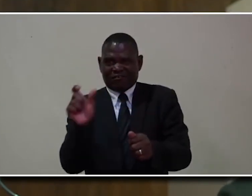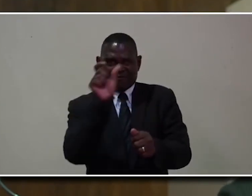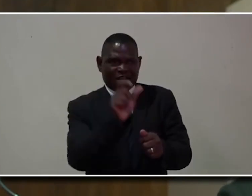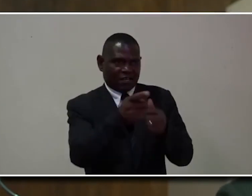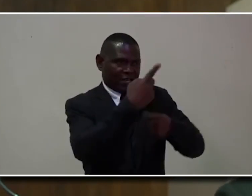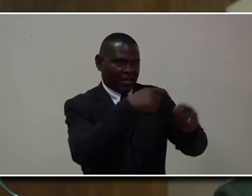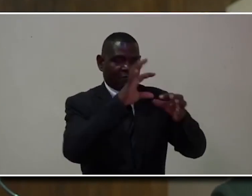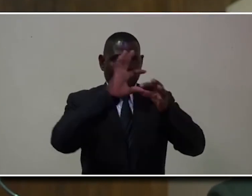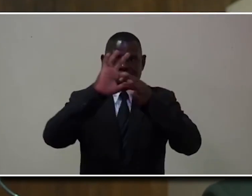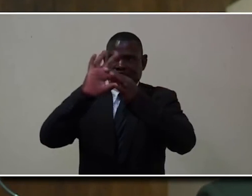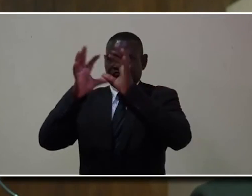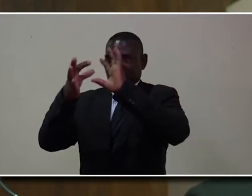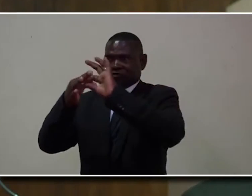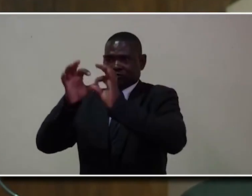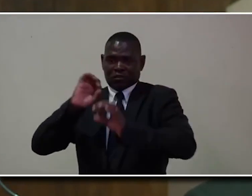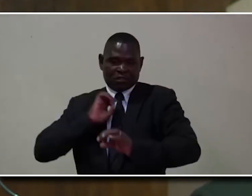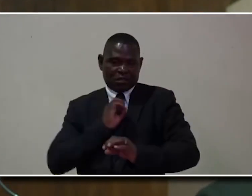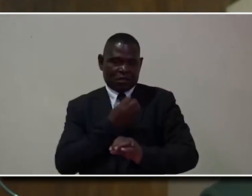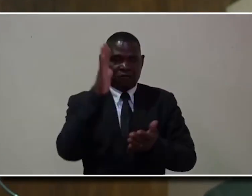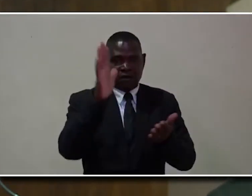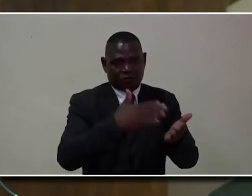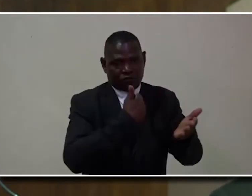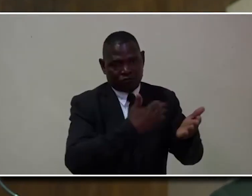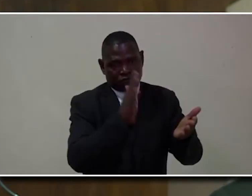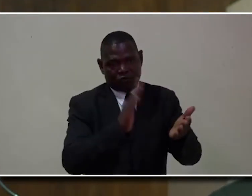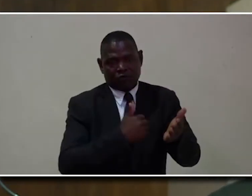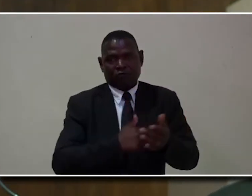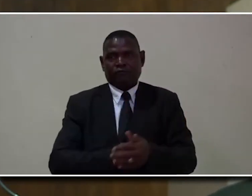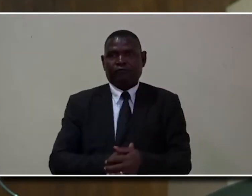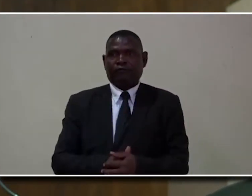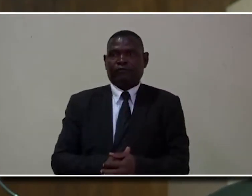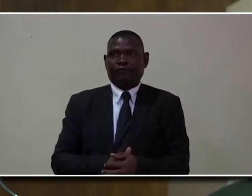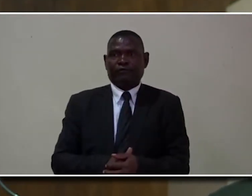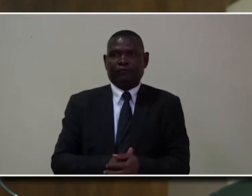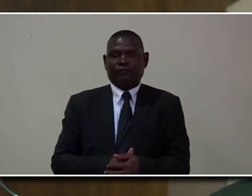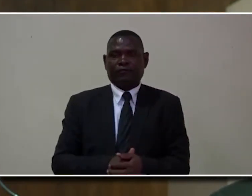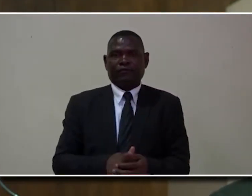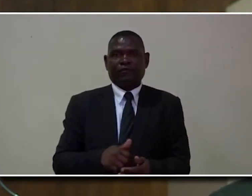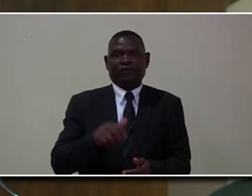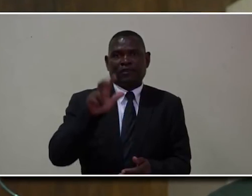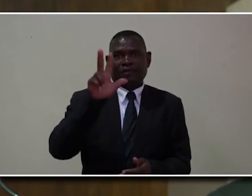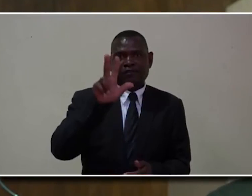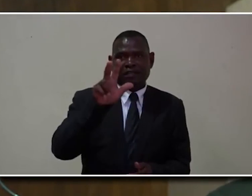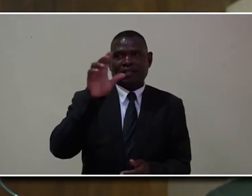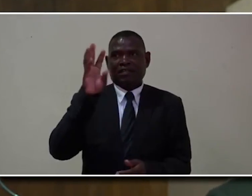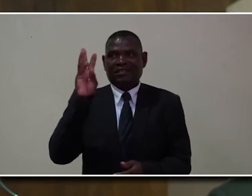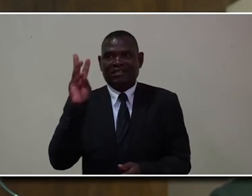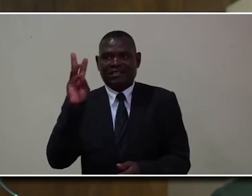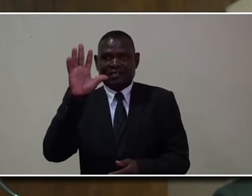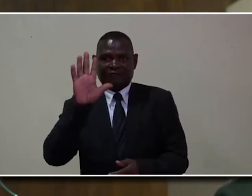ndi idzani nonse tizayanjane munyimbo yathu. 365 in New English Hymnal.